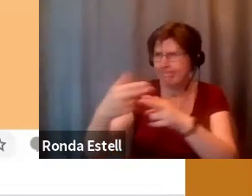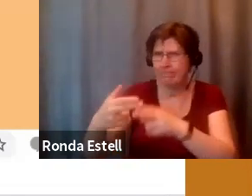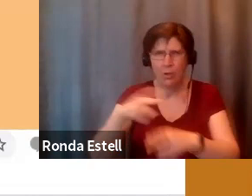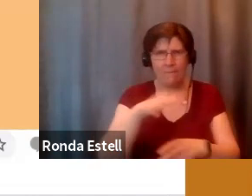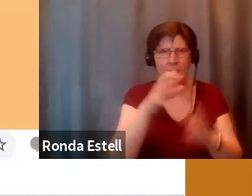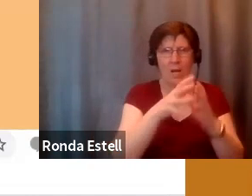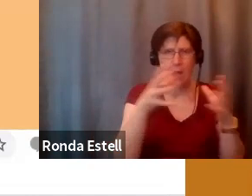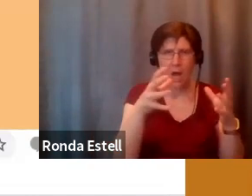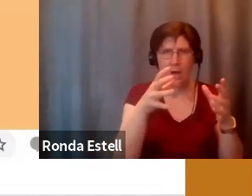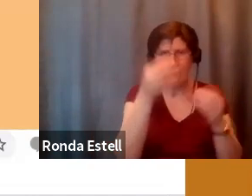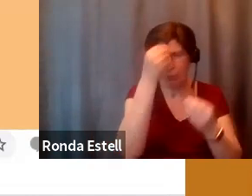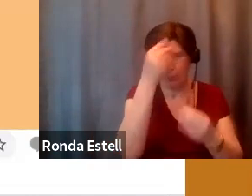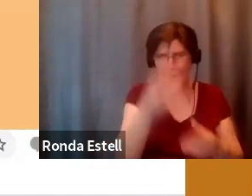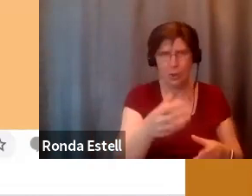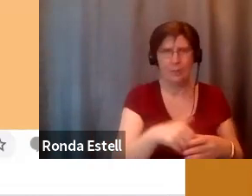information.